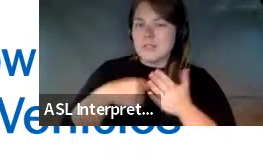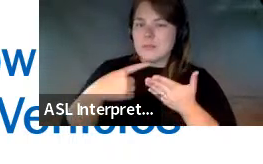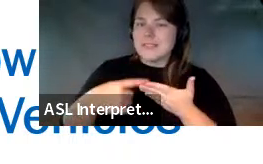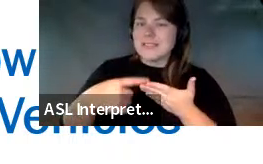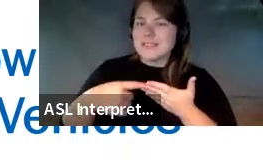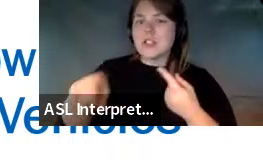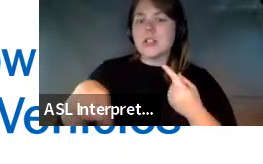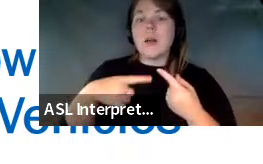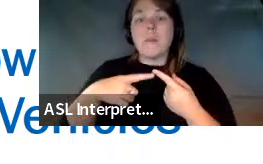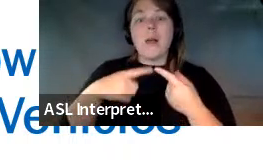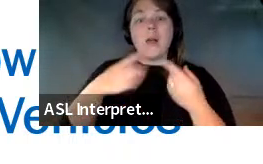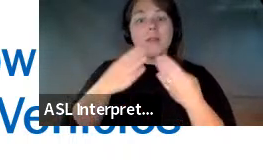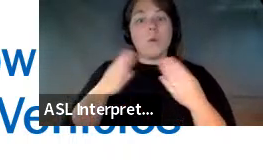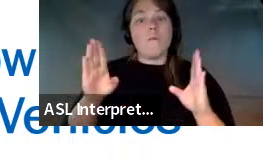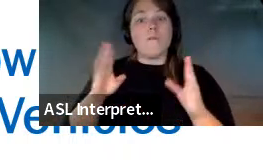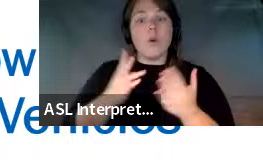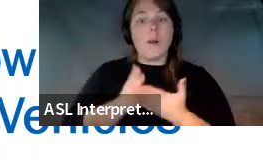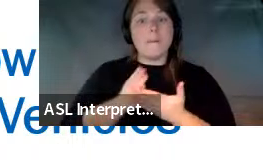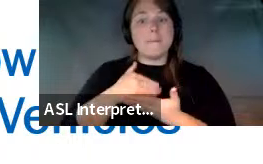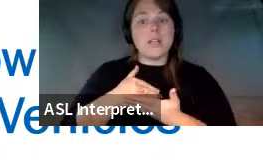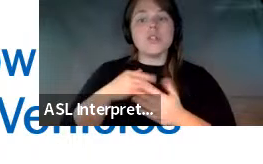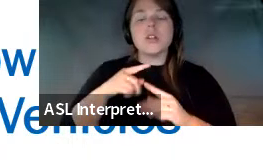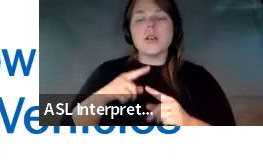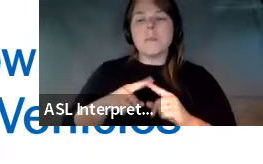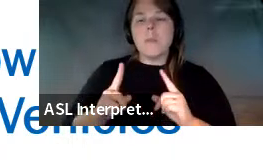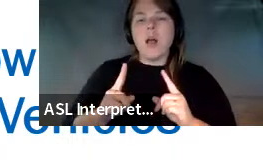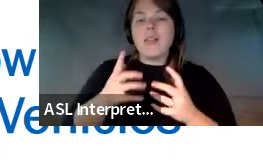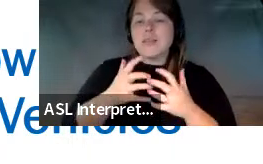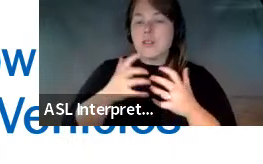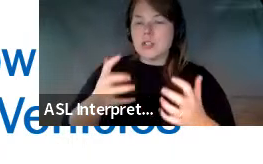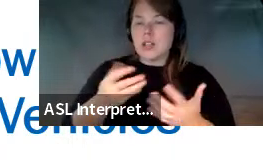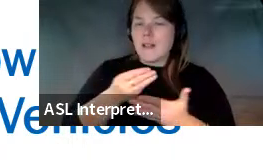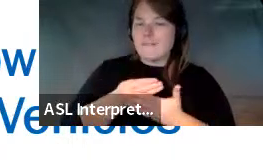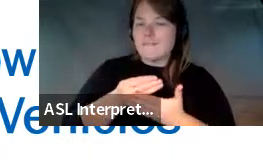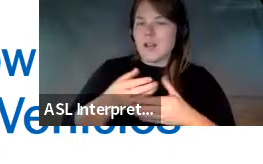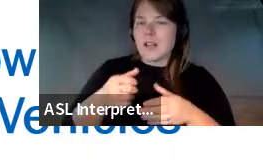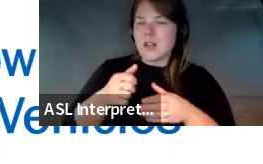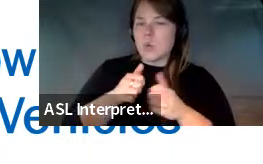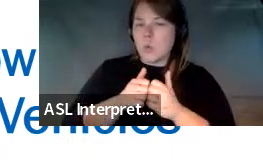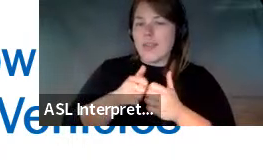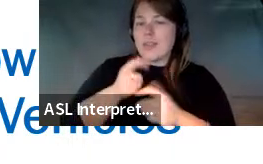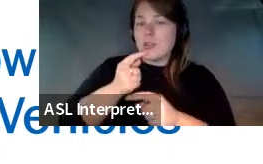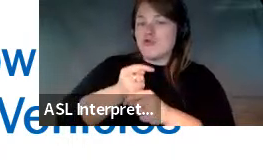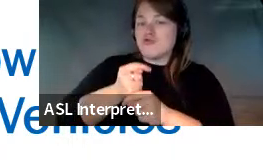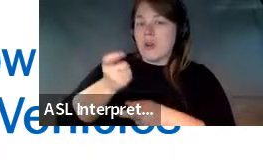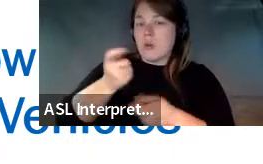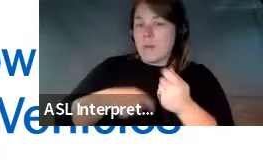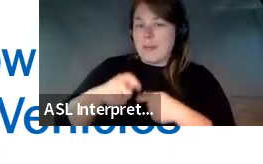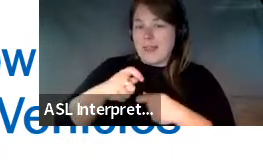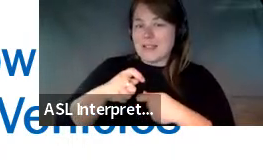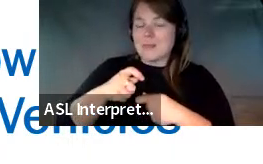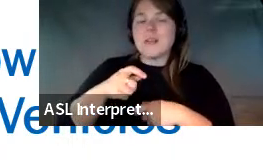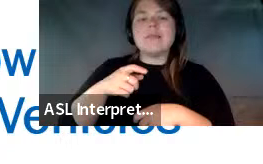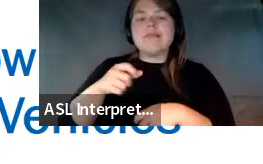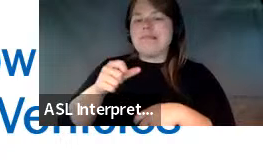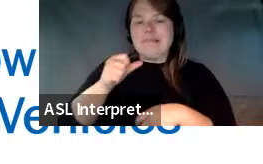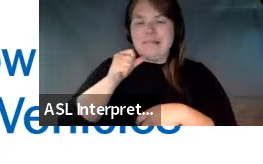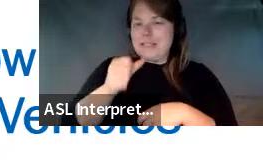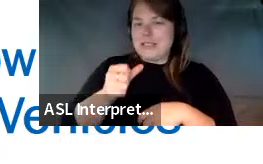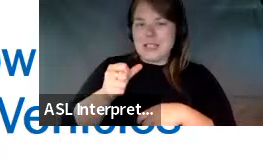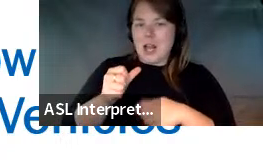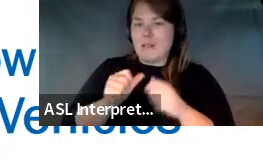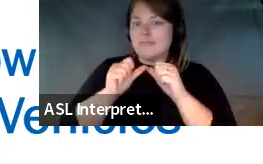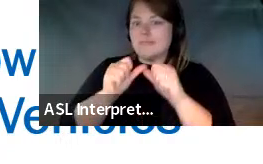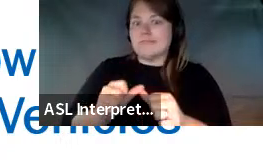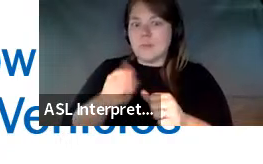overall budget. For example, there is a lot of funding in the truck replacement measure that has sort of like not moved forward very well, that we